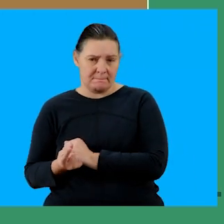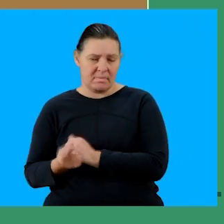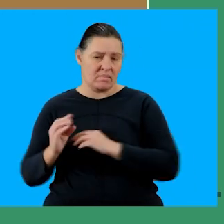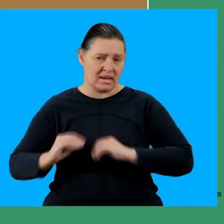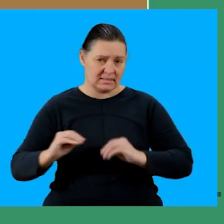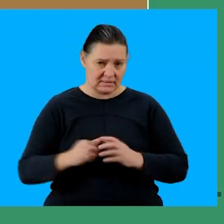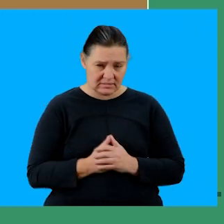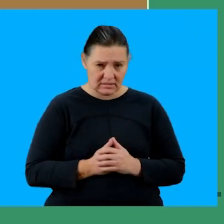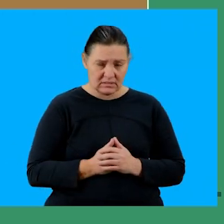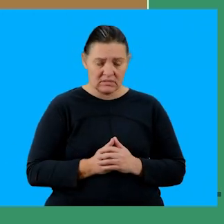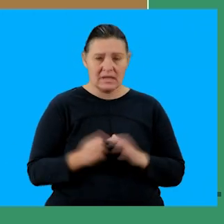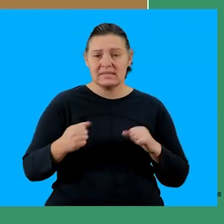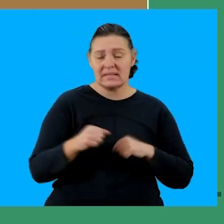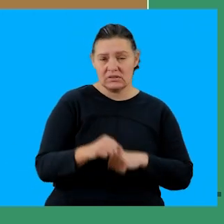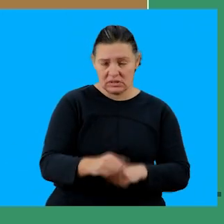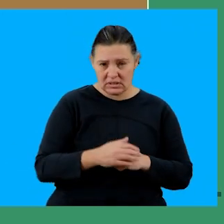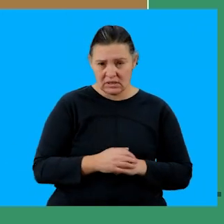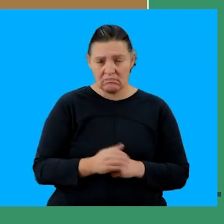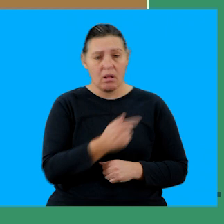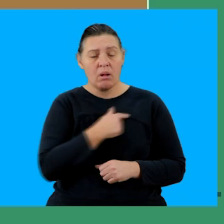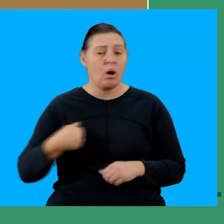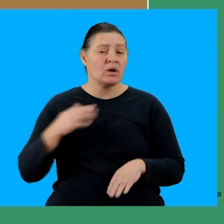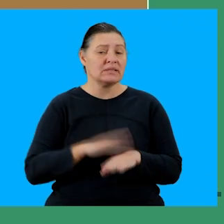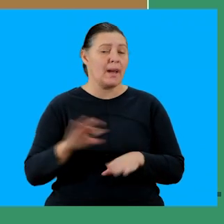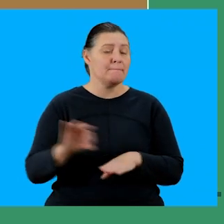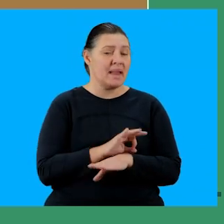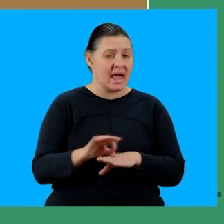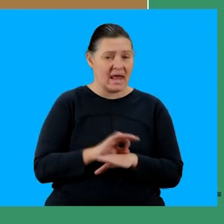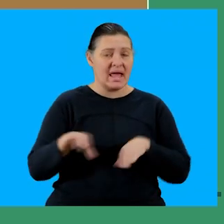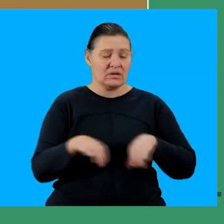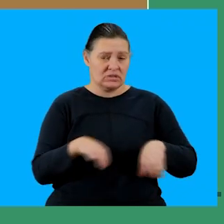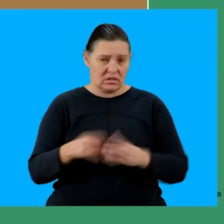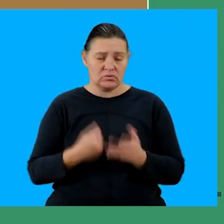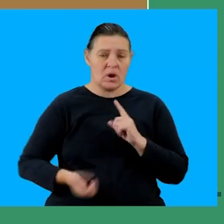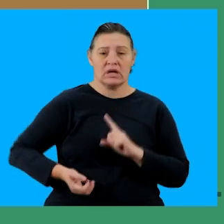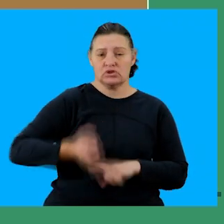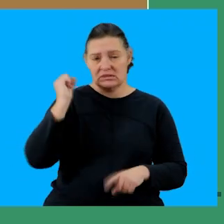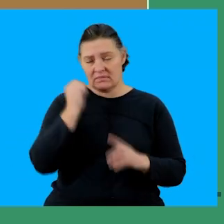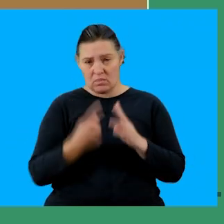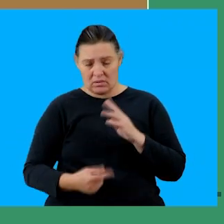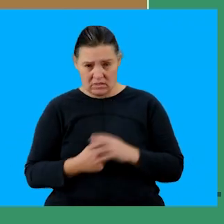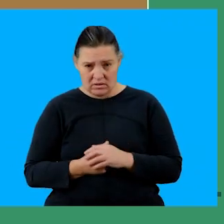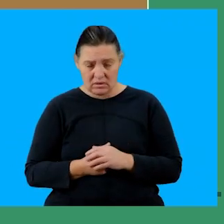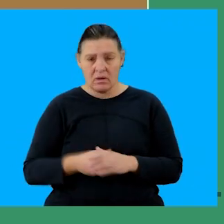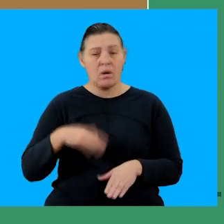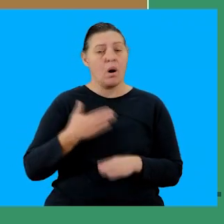out on our lesson. Strategy, a long-term plan of action to achieve a